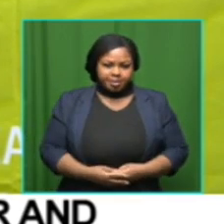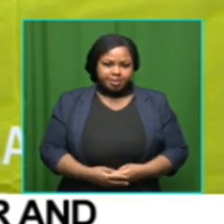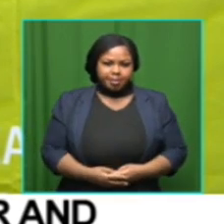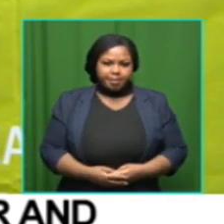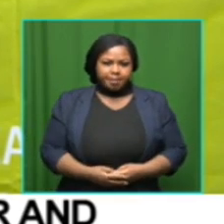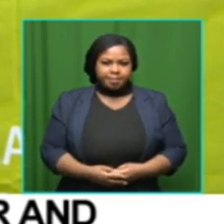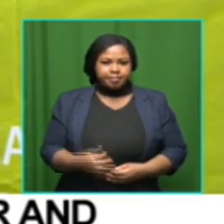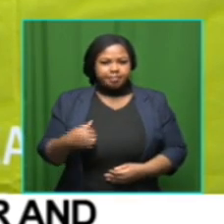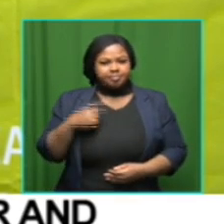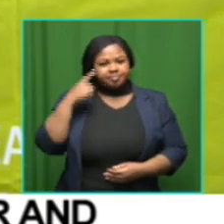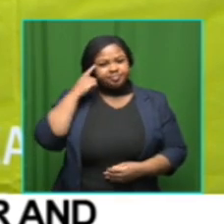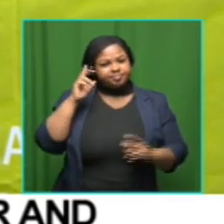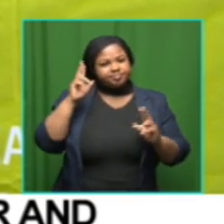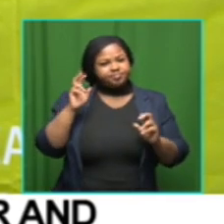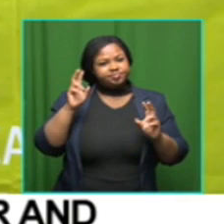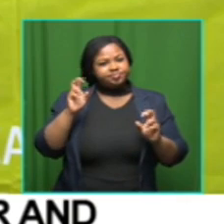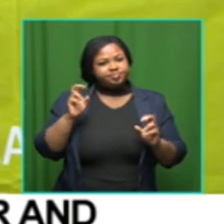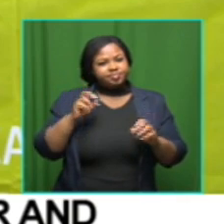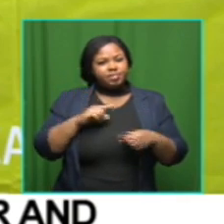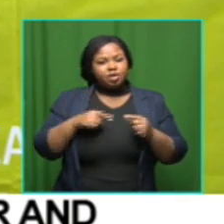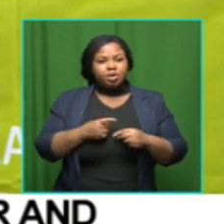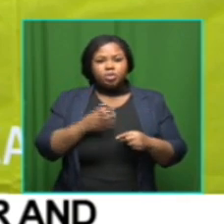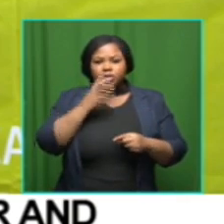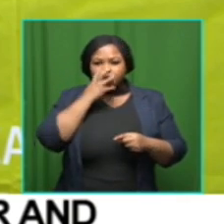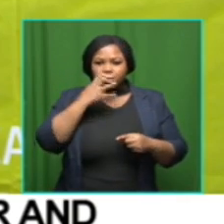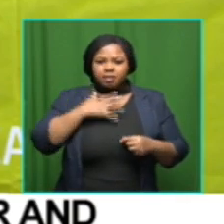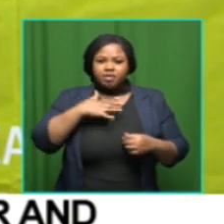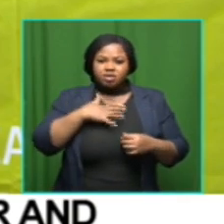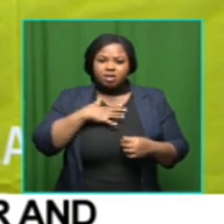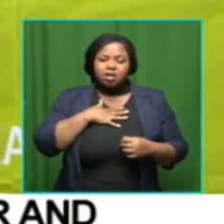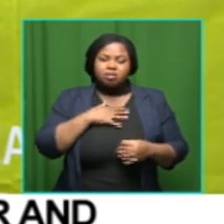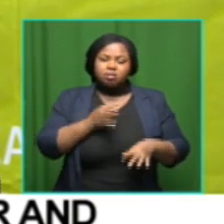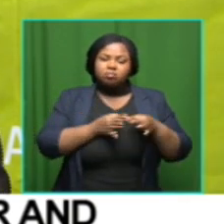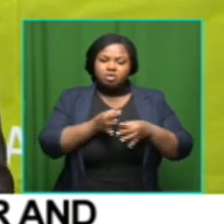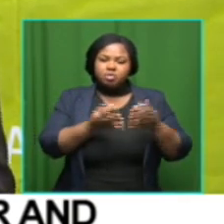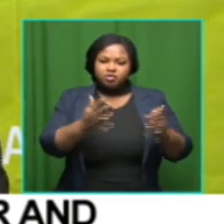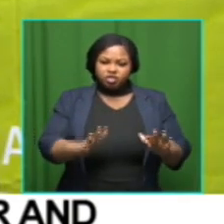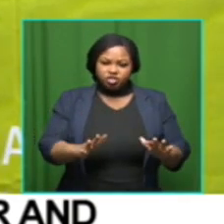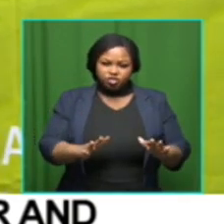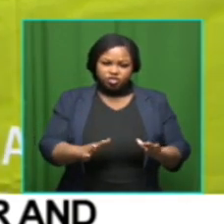I think the issue of the ventilators has also been mentioned.